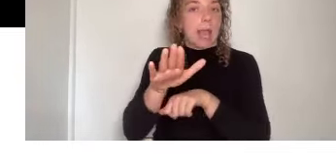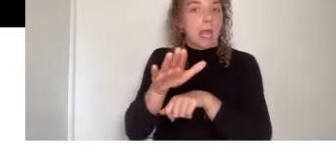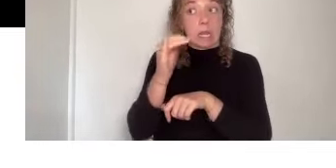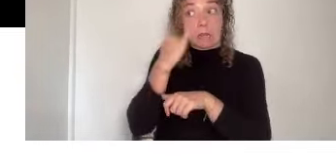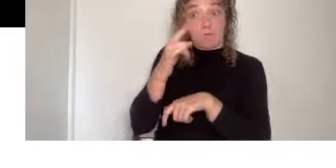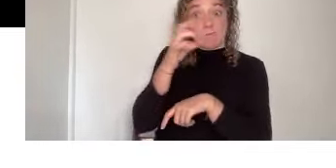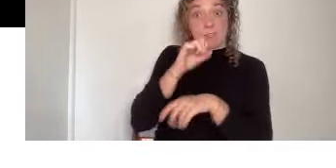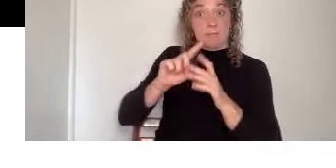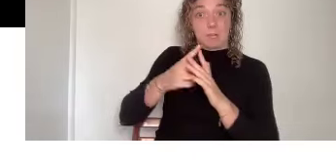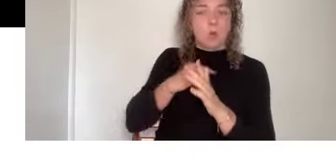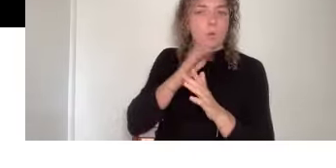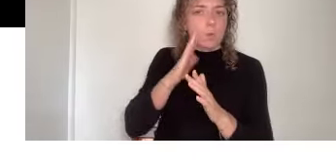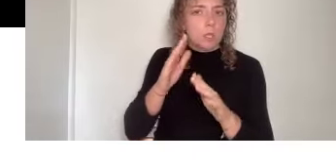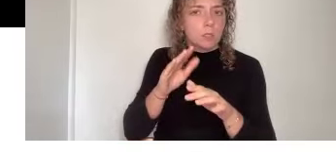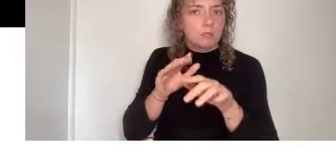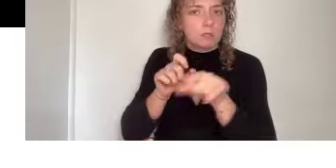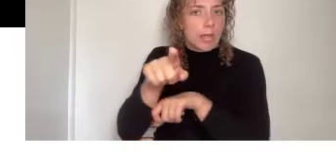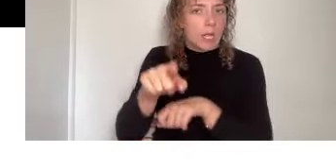beginning.